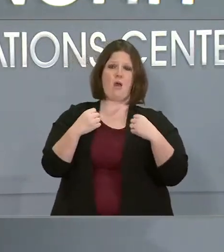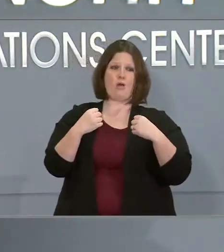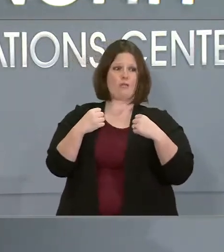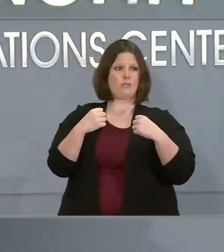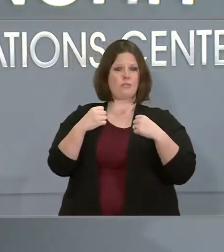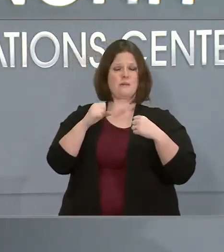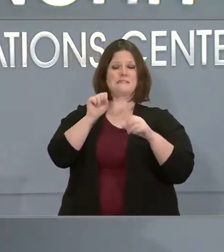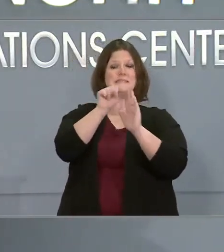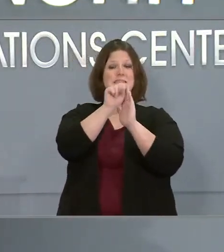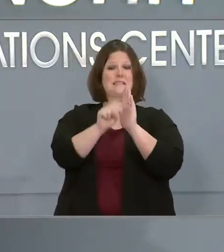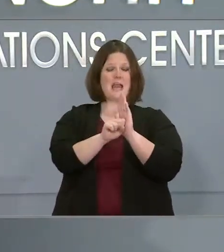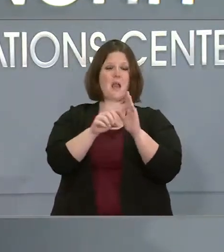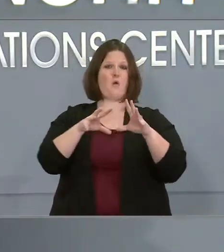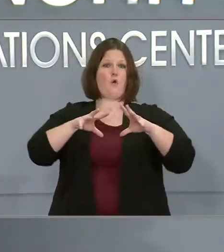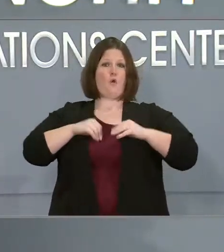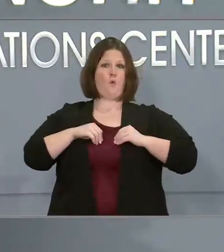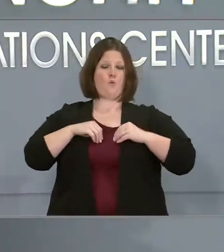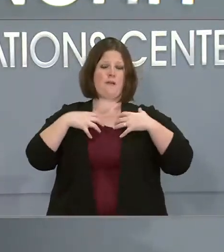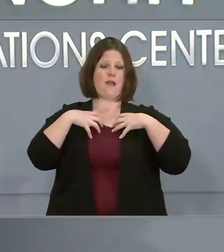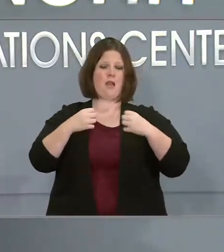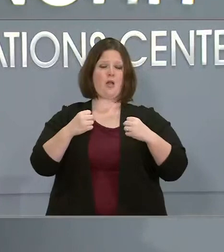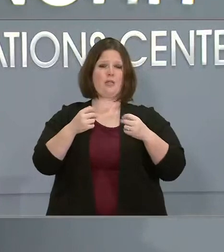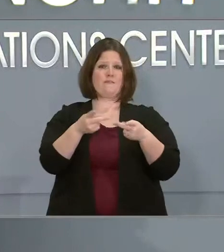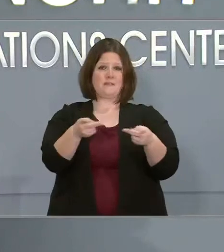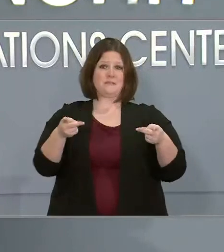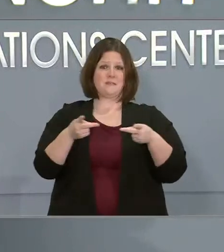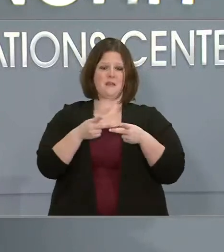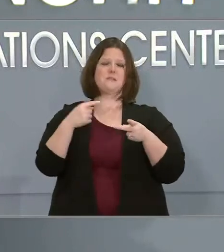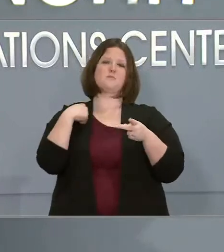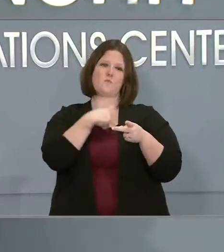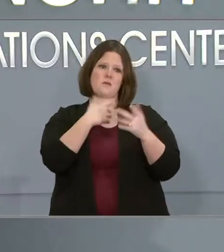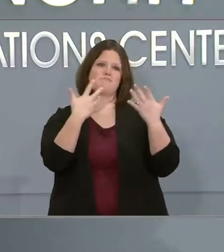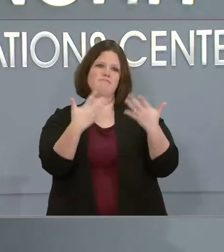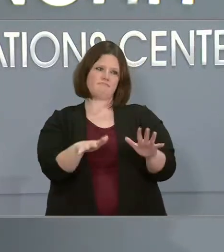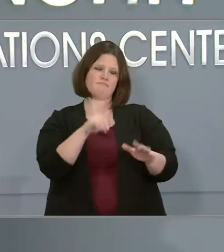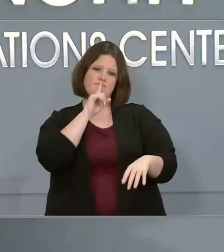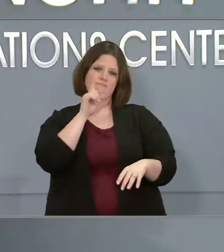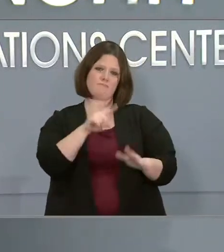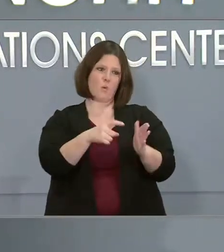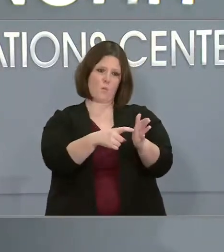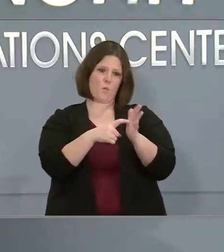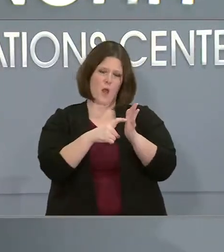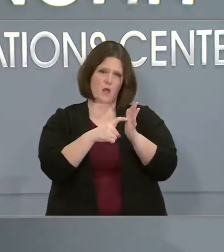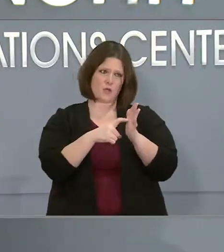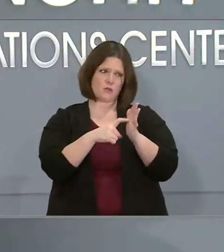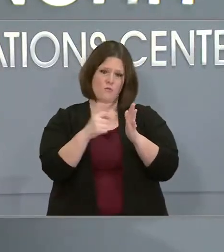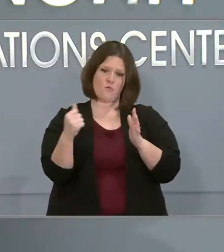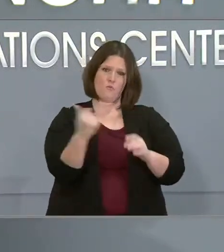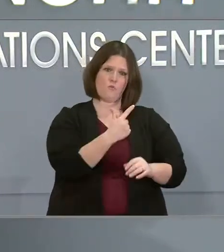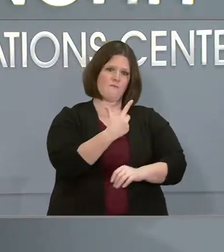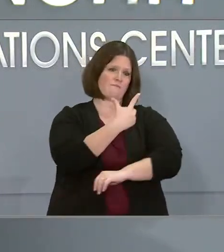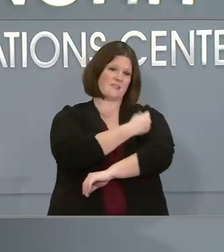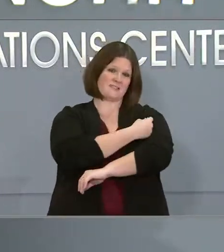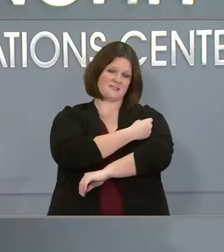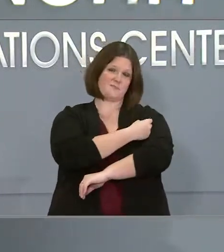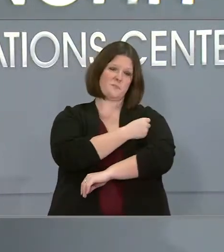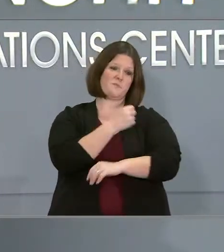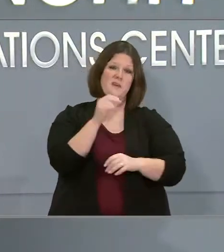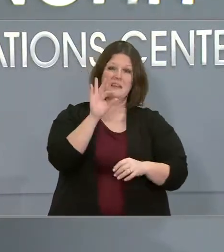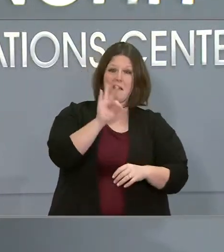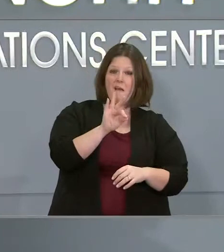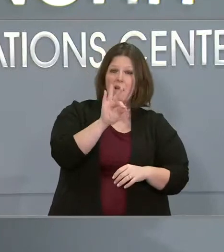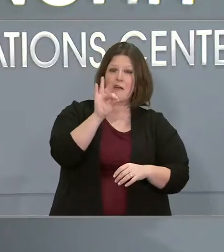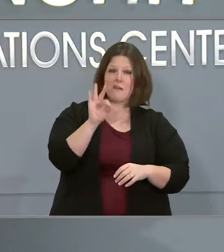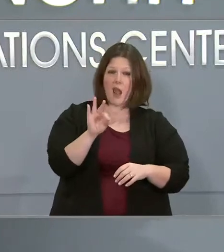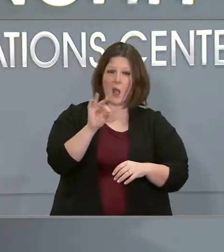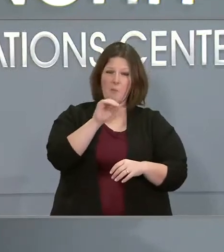we required vaccinations for those healthcare workers, and more than 99% of them got